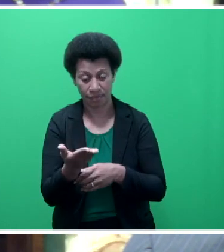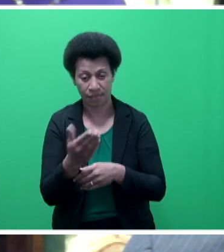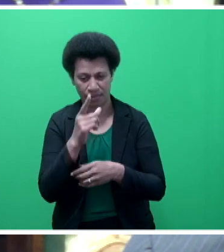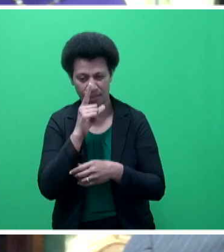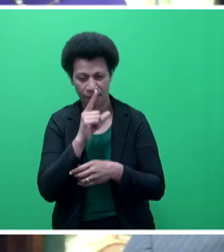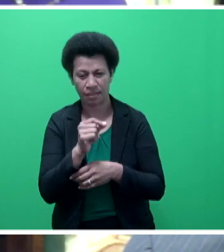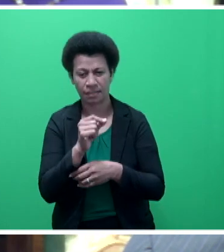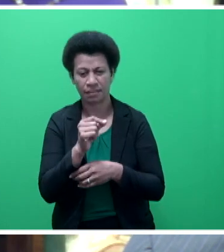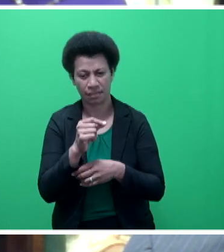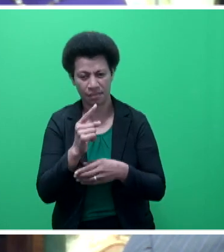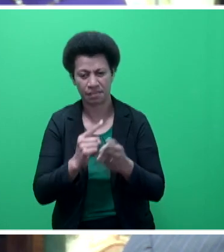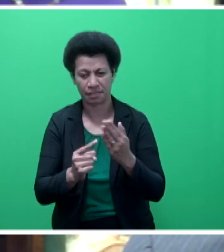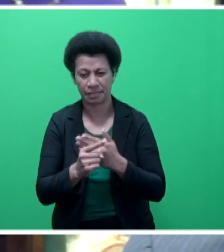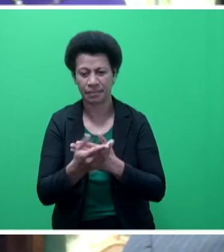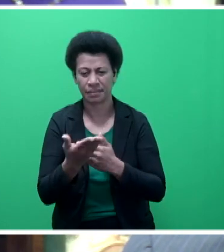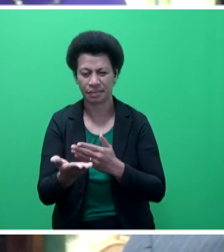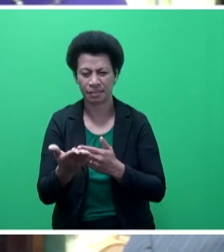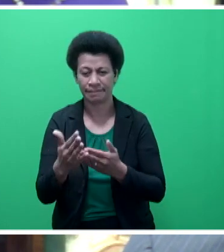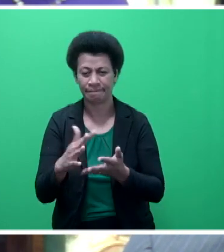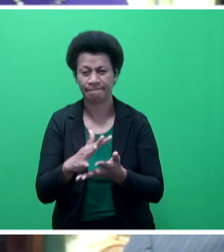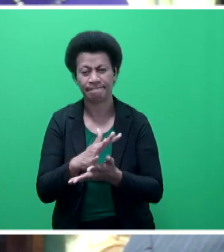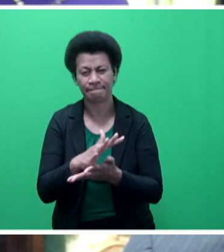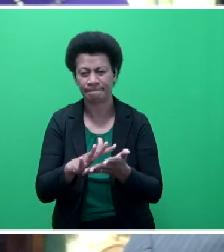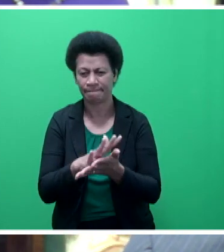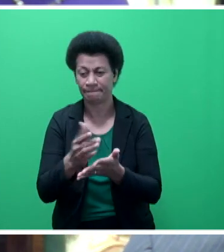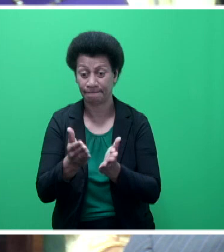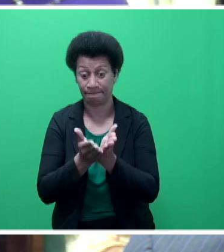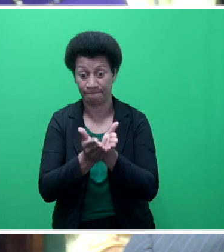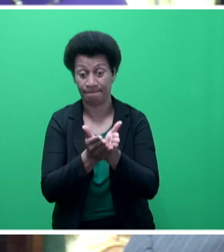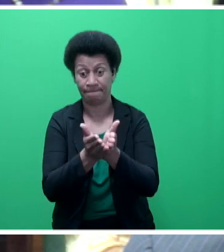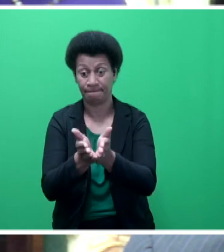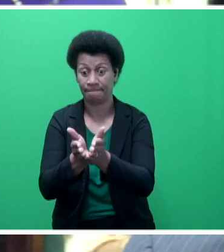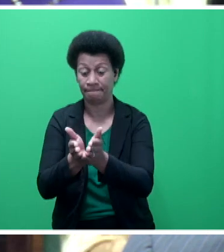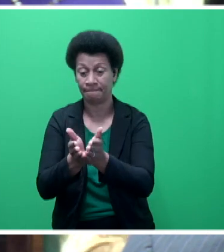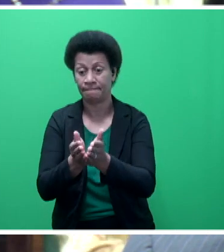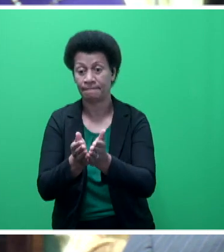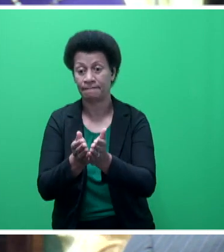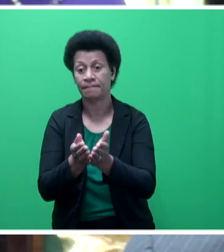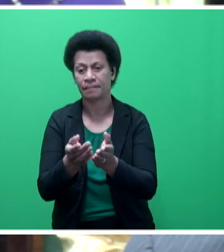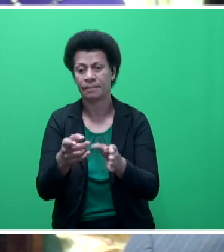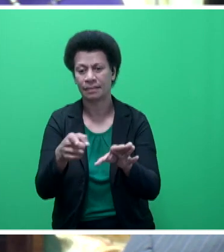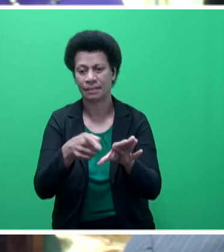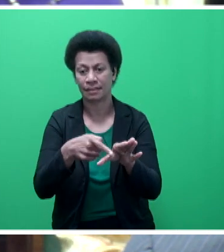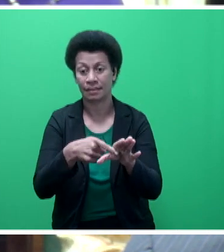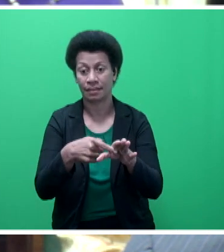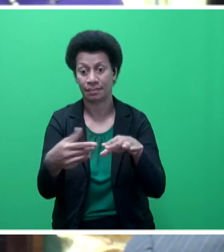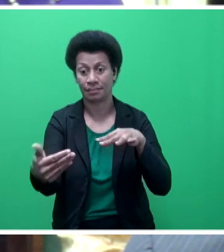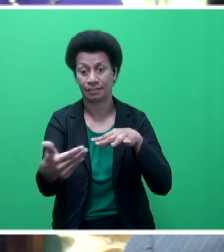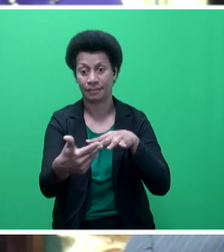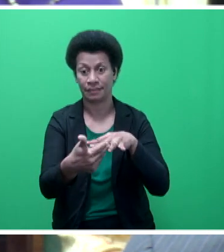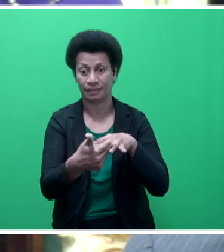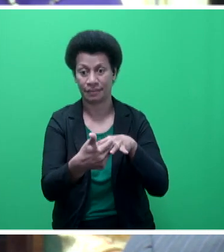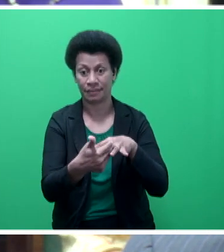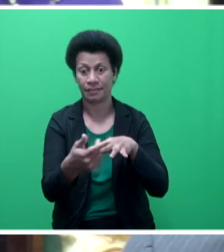way in terms of the various movement of vessels in the harbour. There are currently 17 derelict vessels